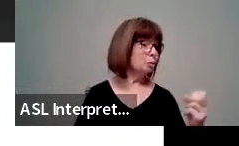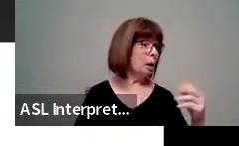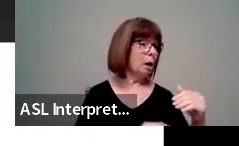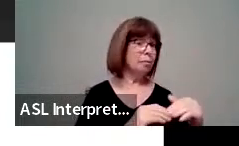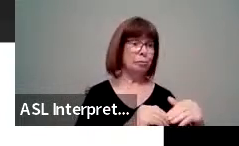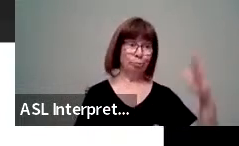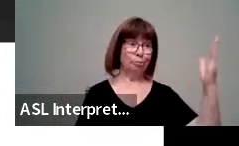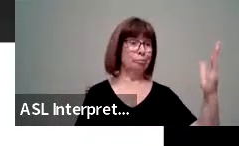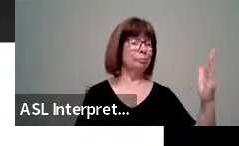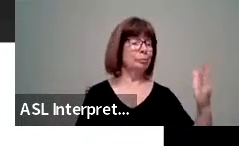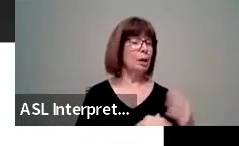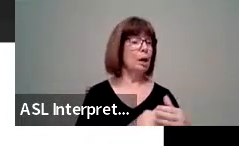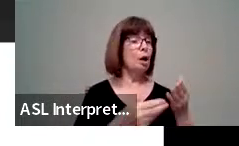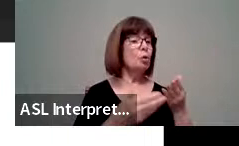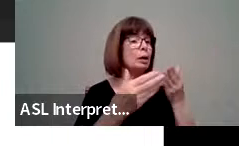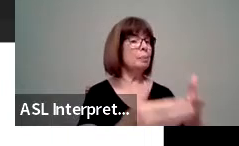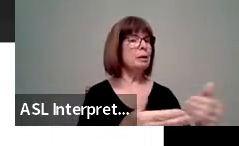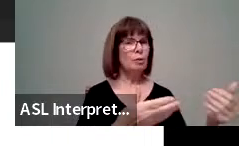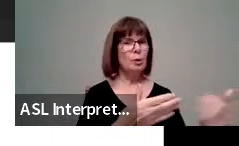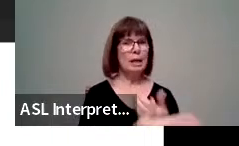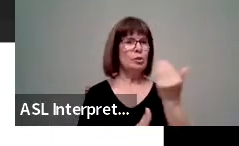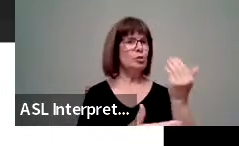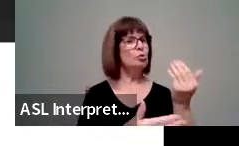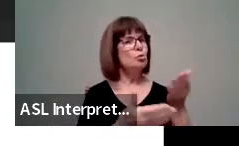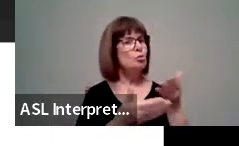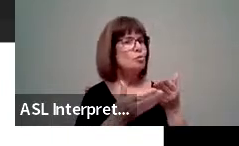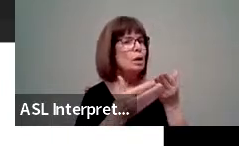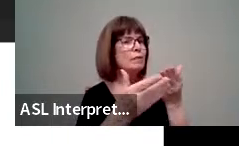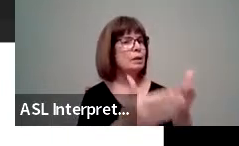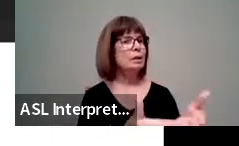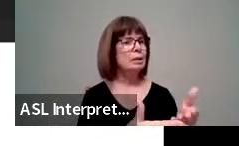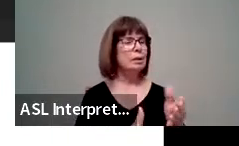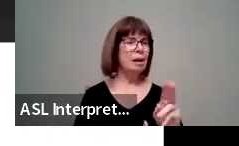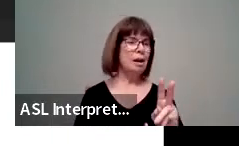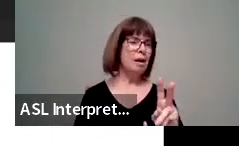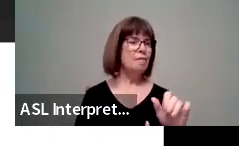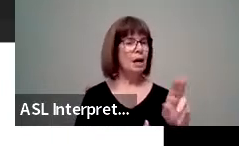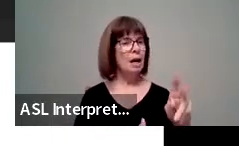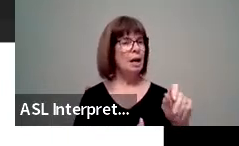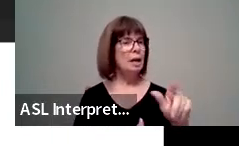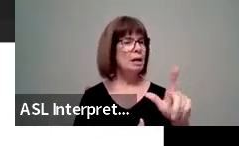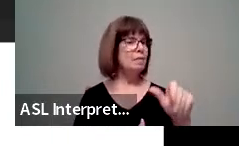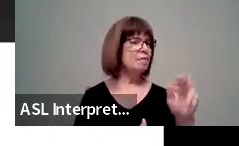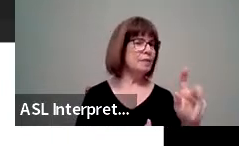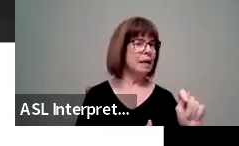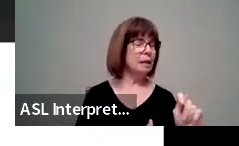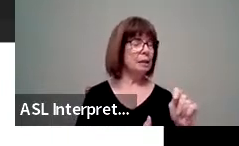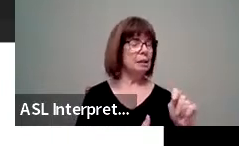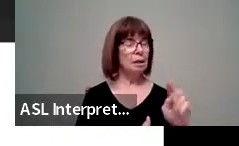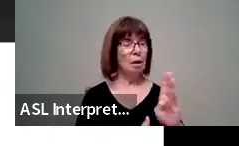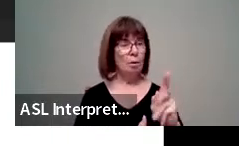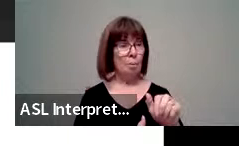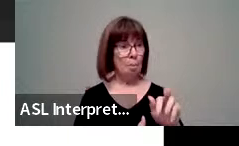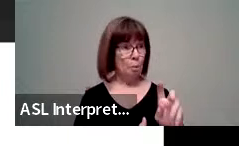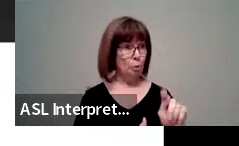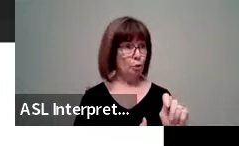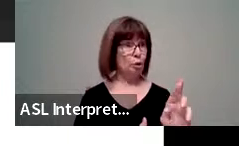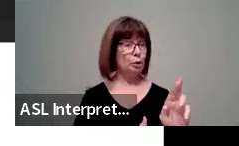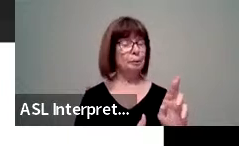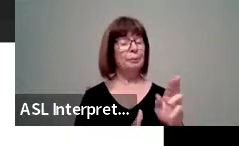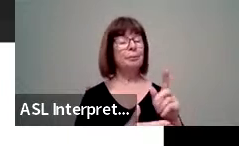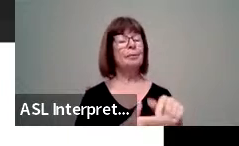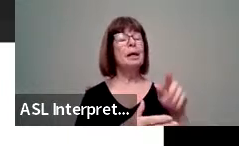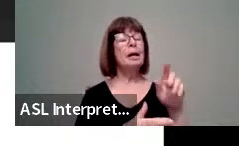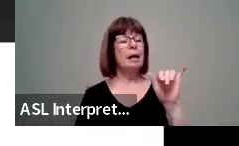that newly available bivalent booster that includes, that